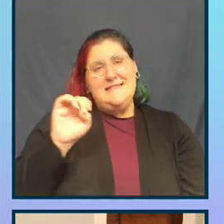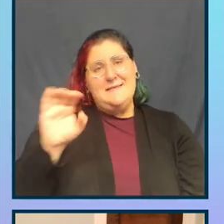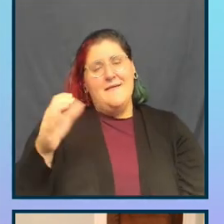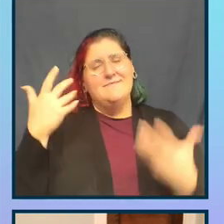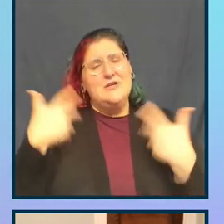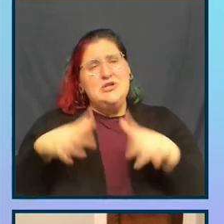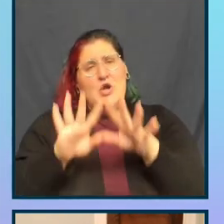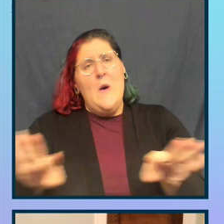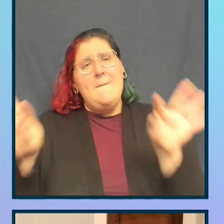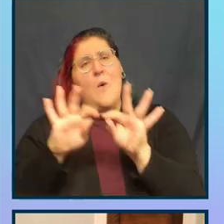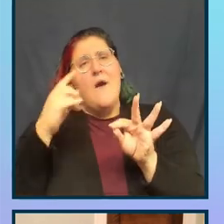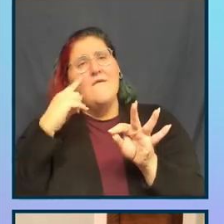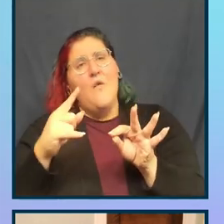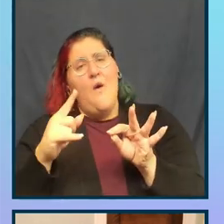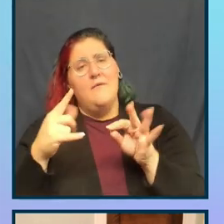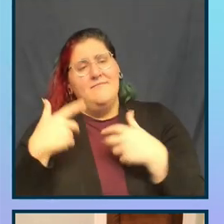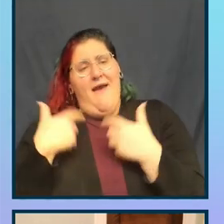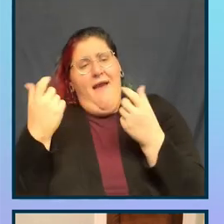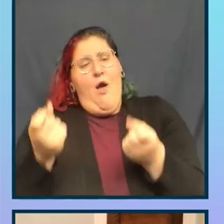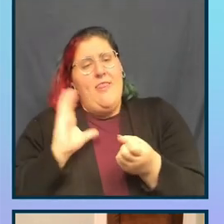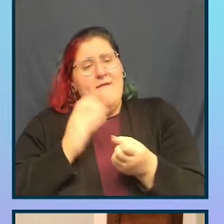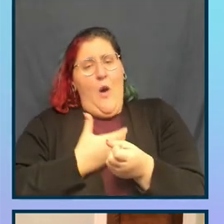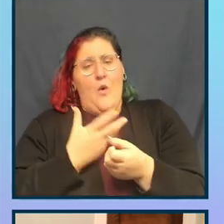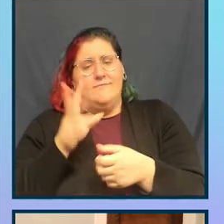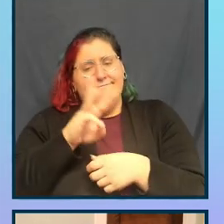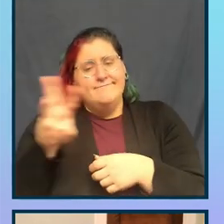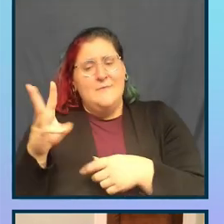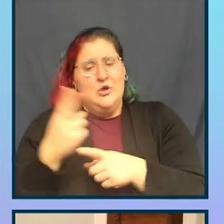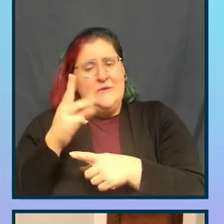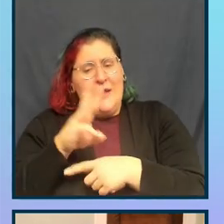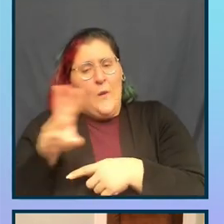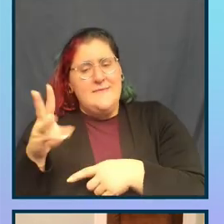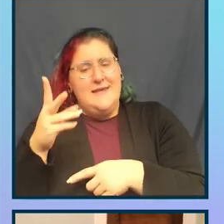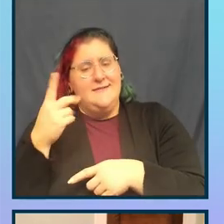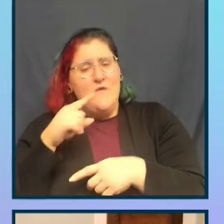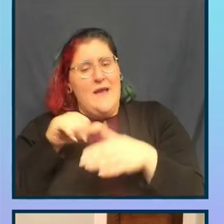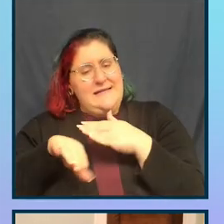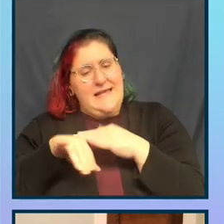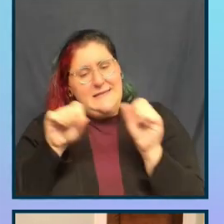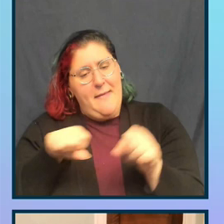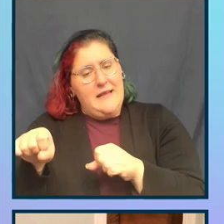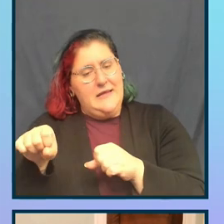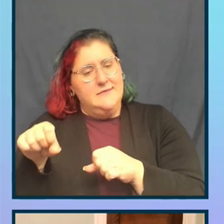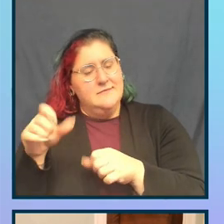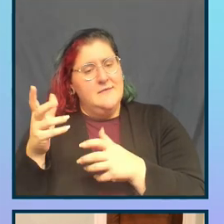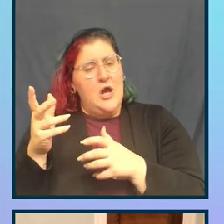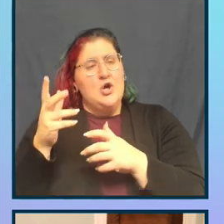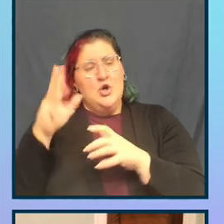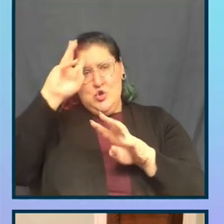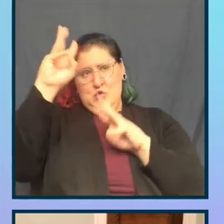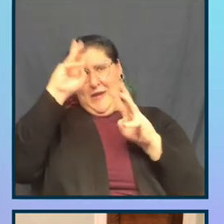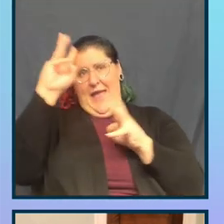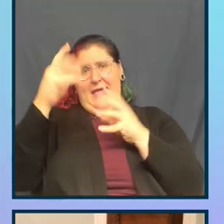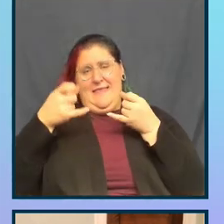platform and the accessibility of its content. They create boundaries and structures that everyone can work within, and